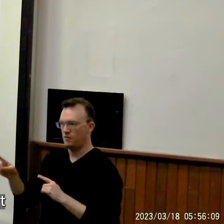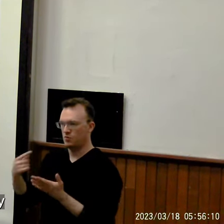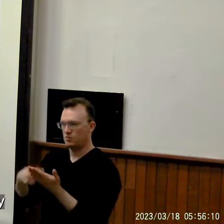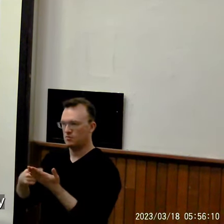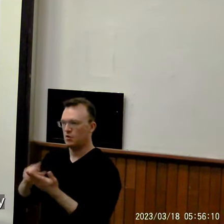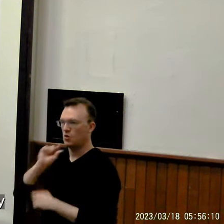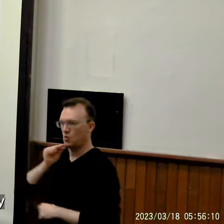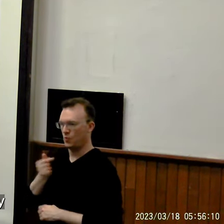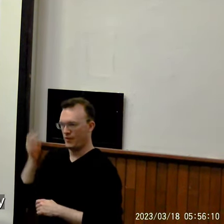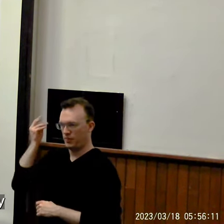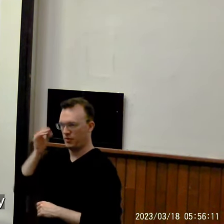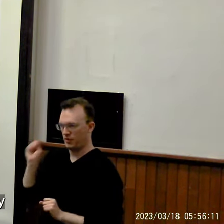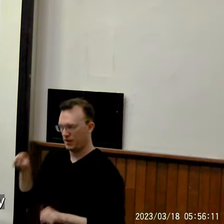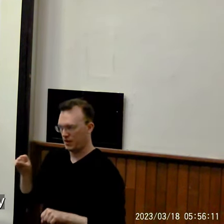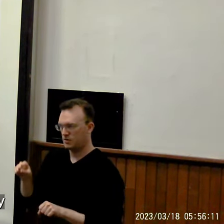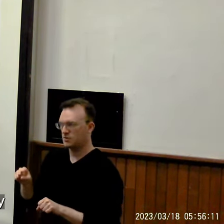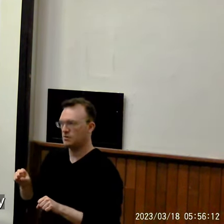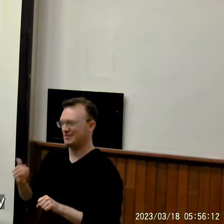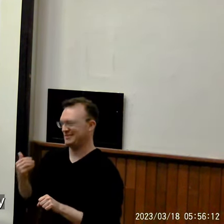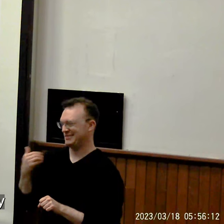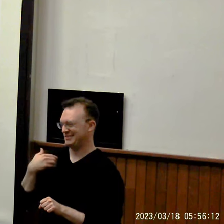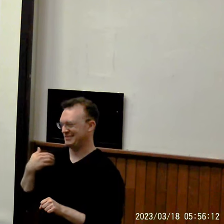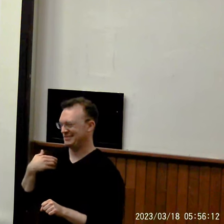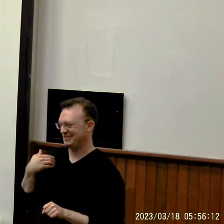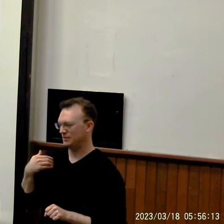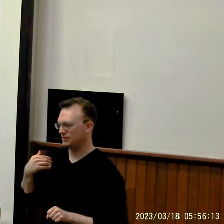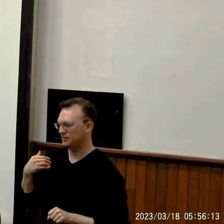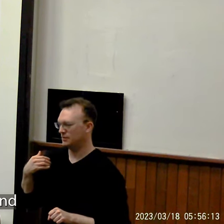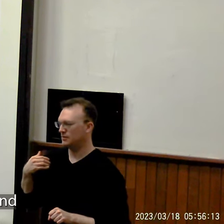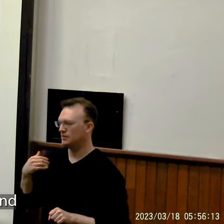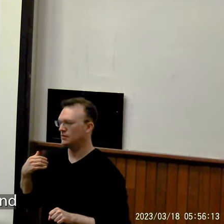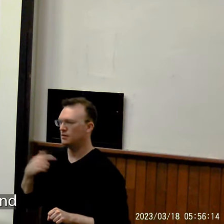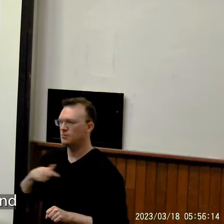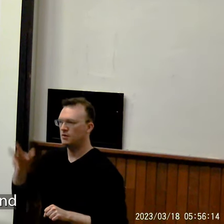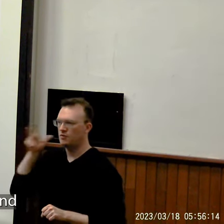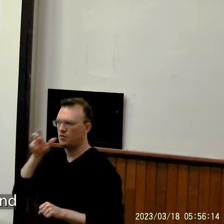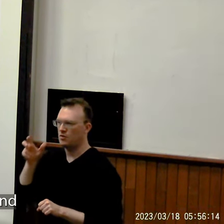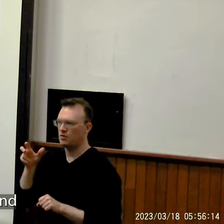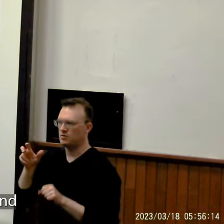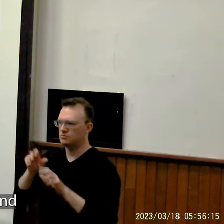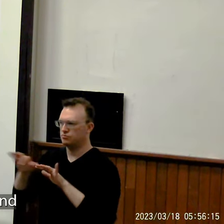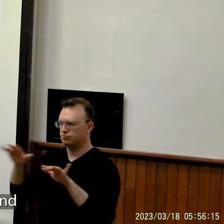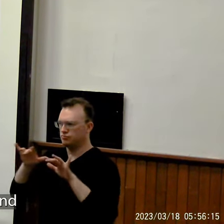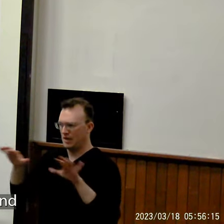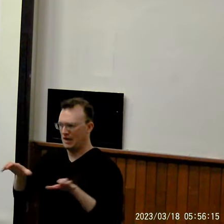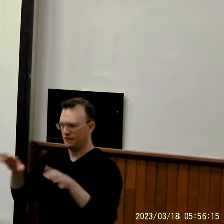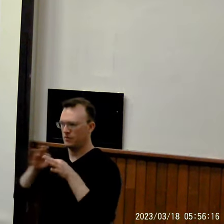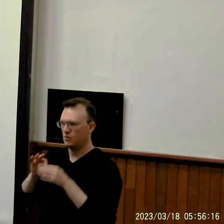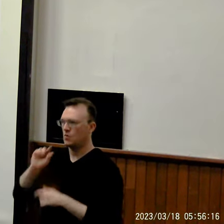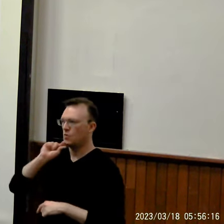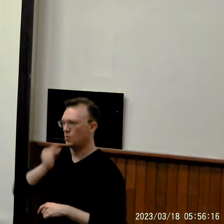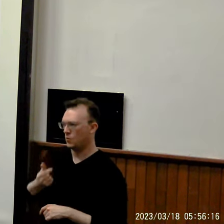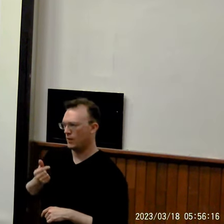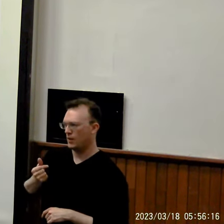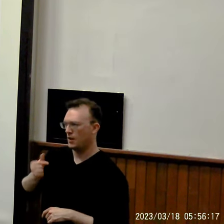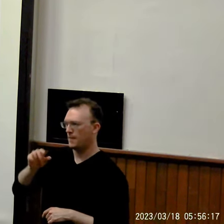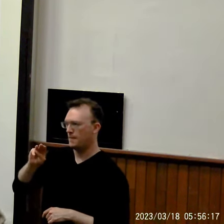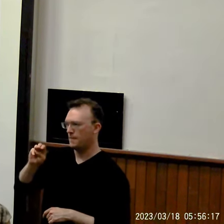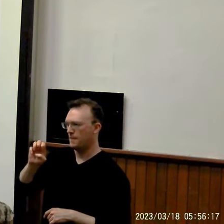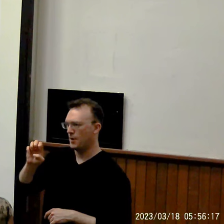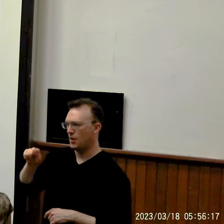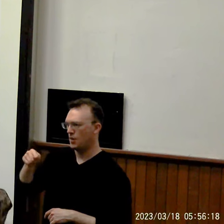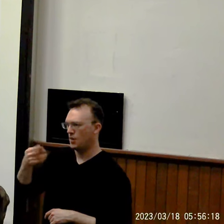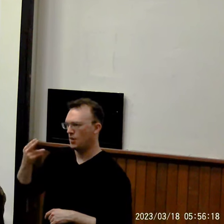queer theory, and more recently, I've heard a flurry of activity around queer methods.